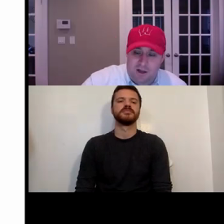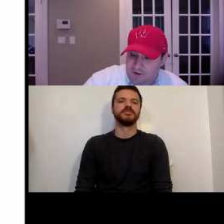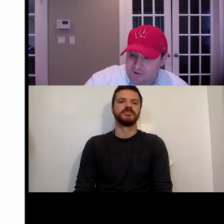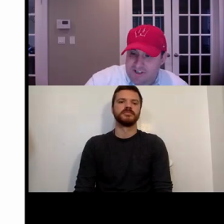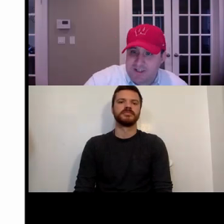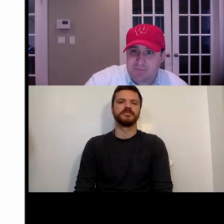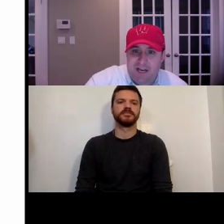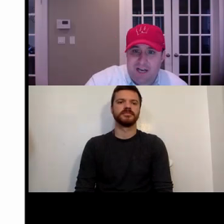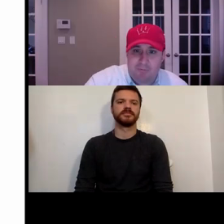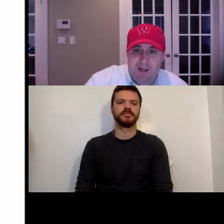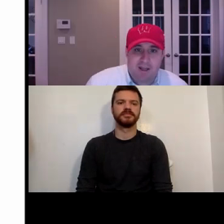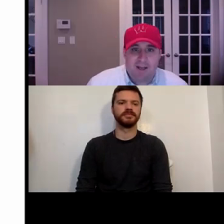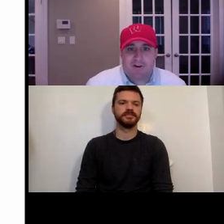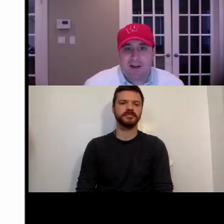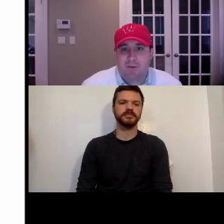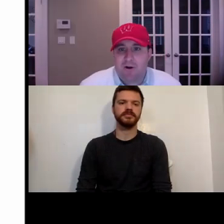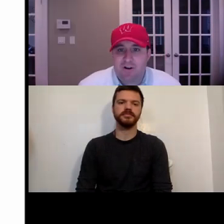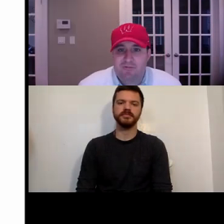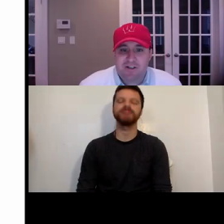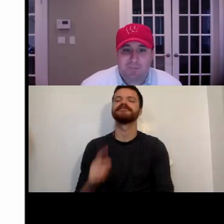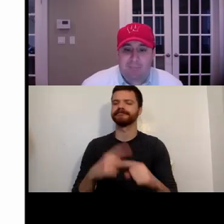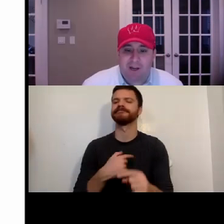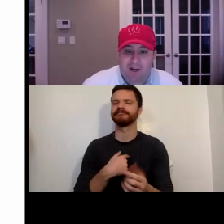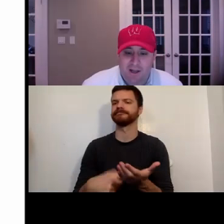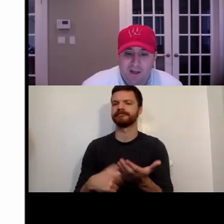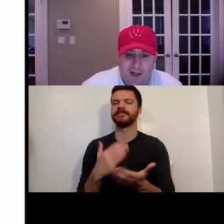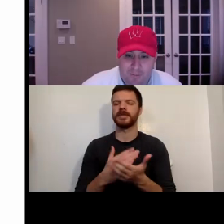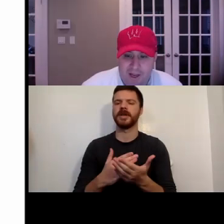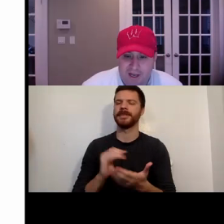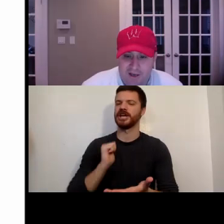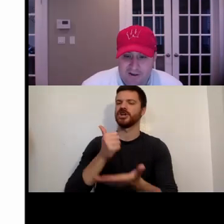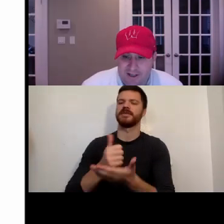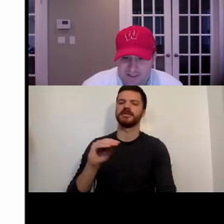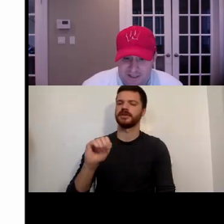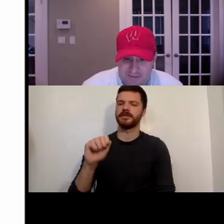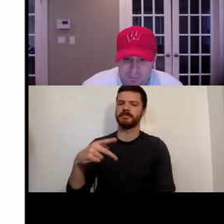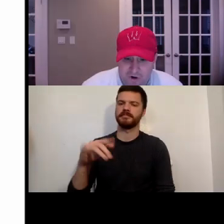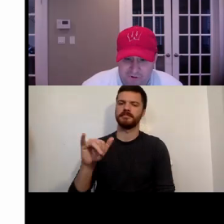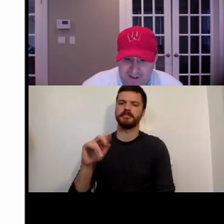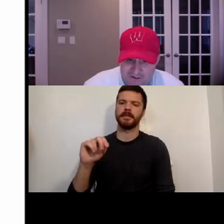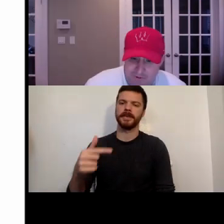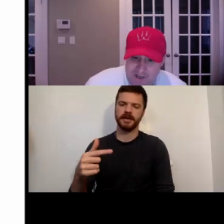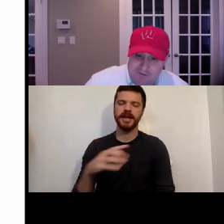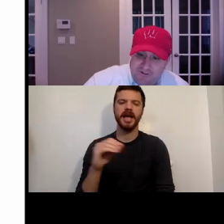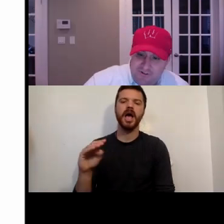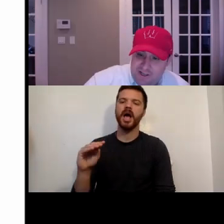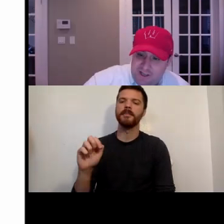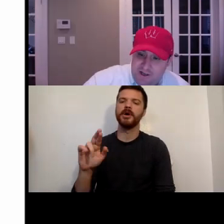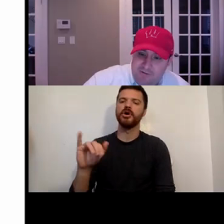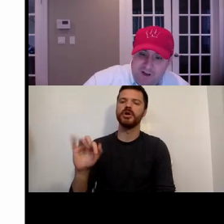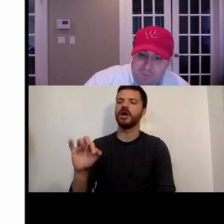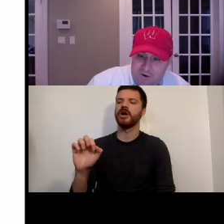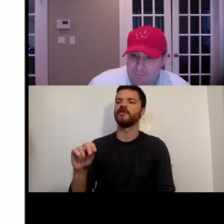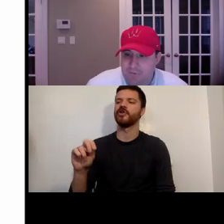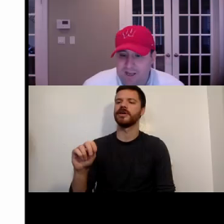I'm also going to spend some time, again, talking about intervention mapping, and as Maria Fernandez has recently